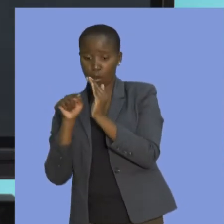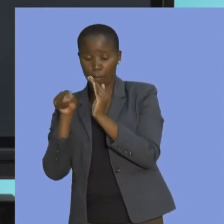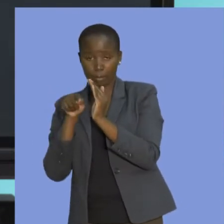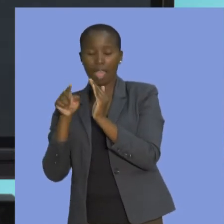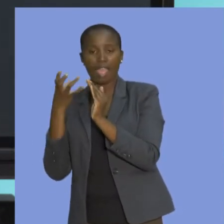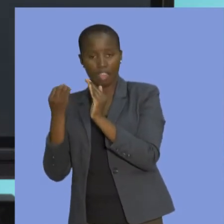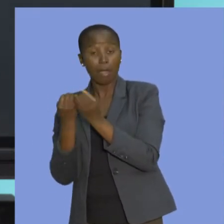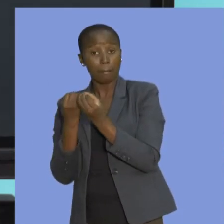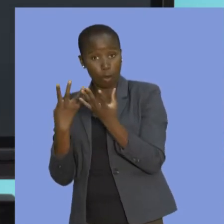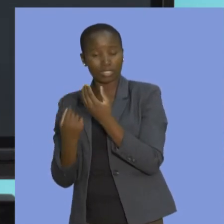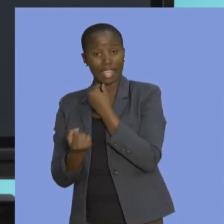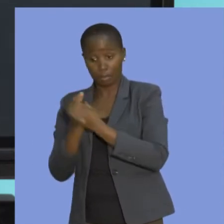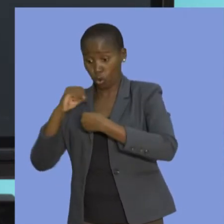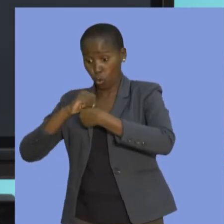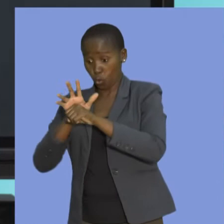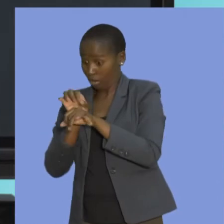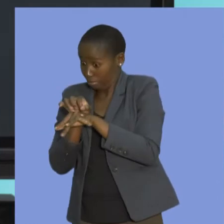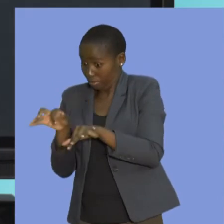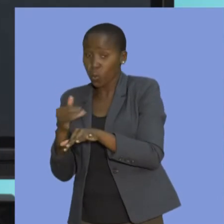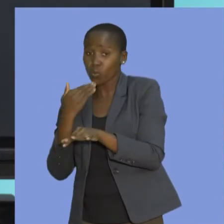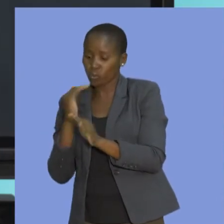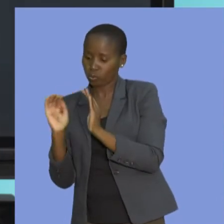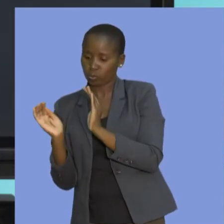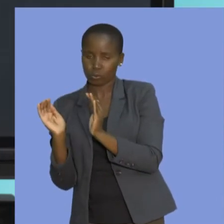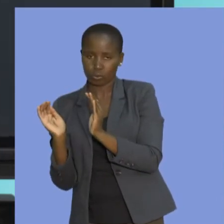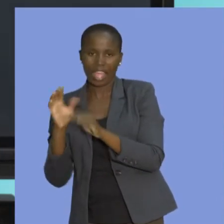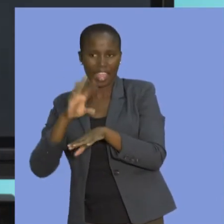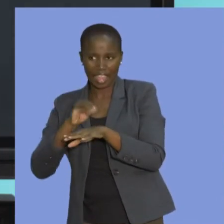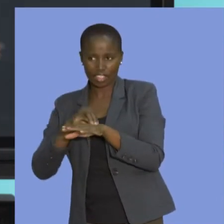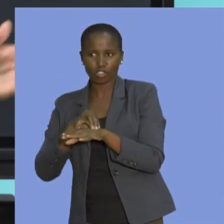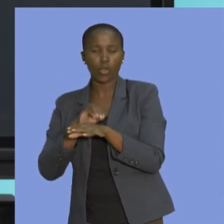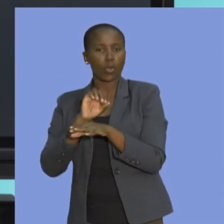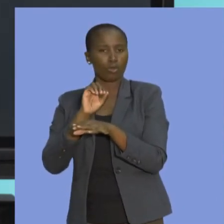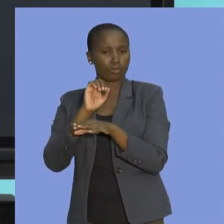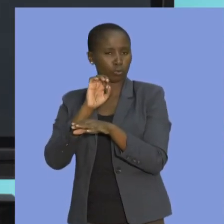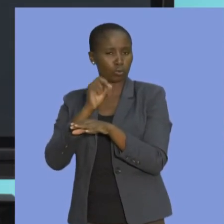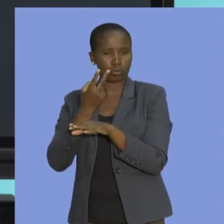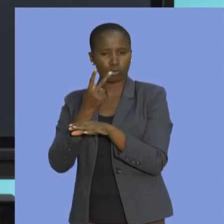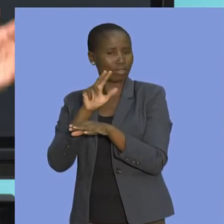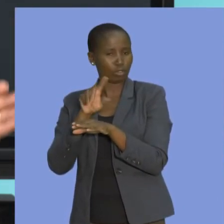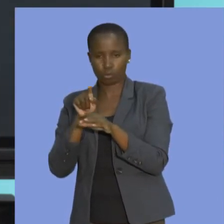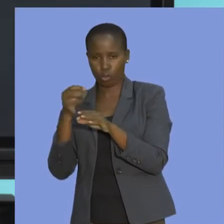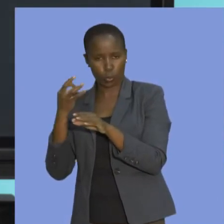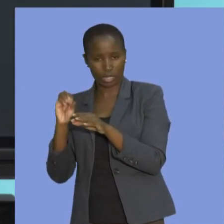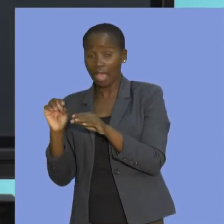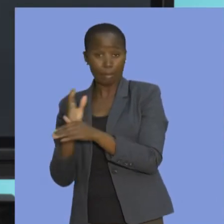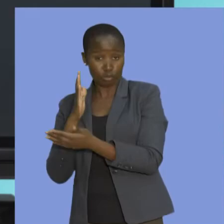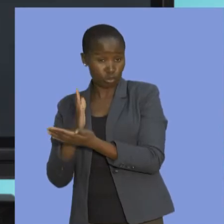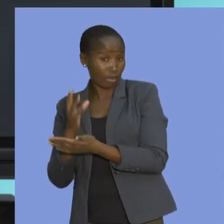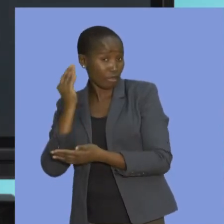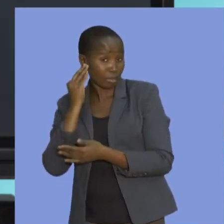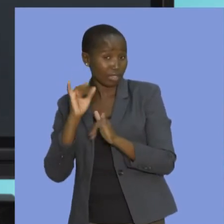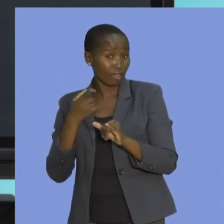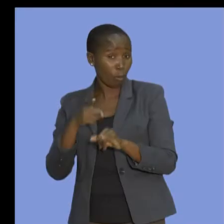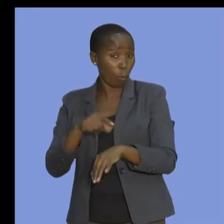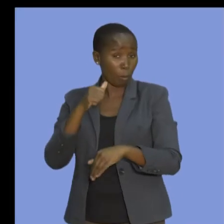cases, okay, reported. If you look at the data, I'm not sure how long that data is worth, for a month, for a week, or so on,